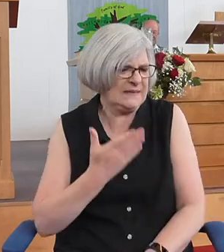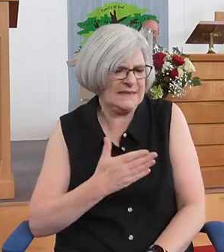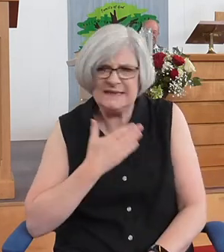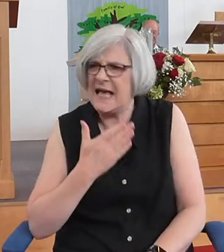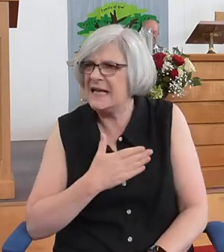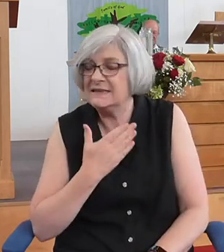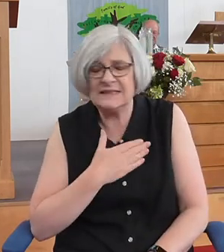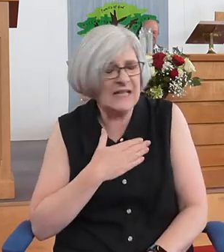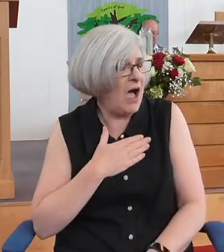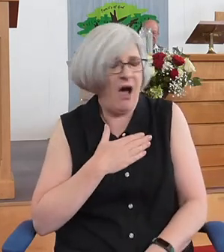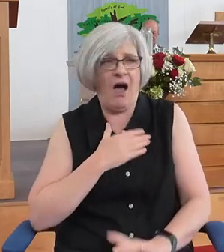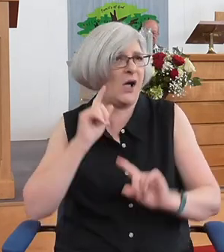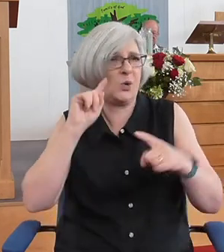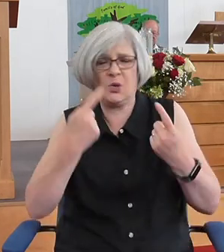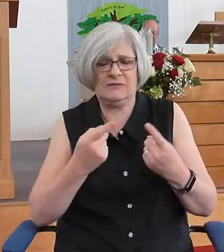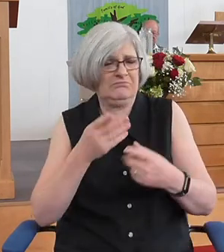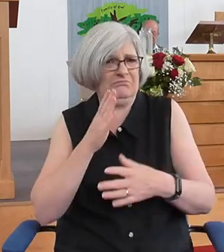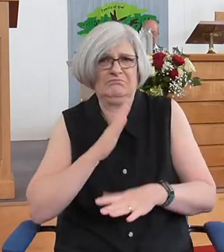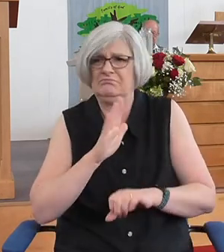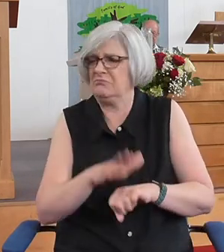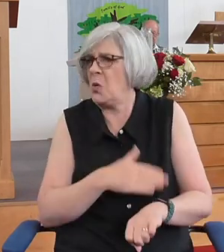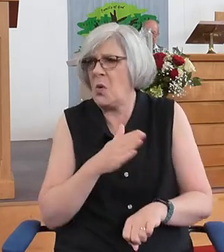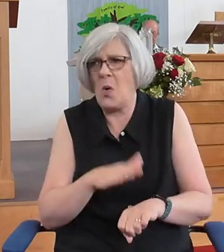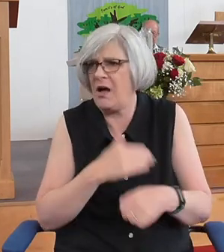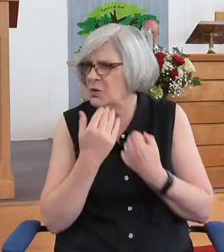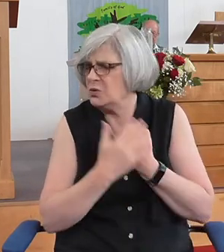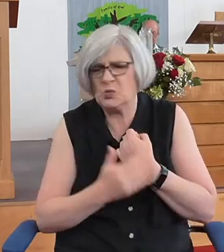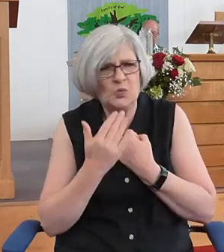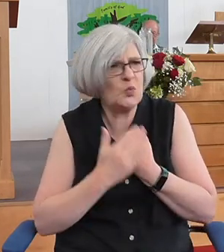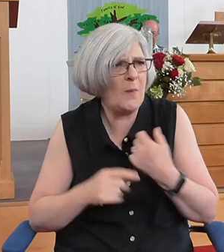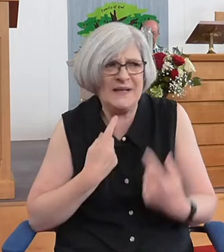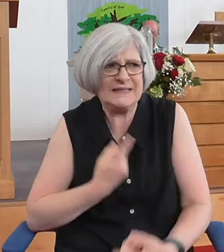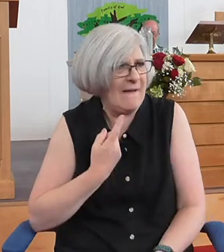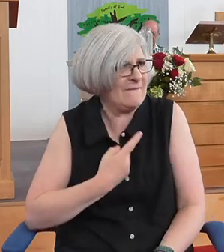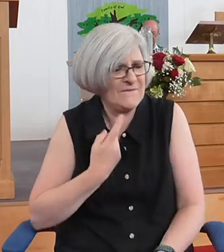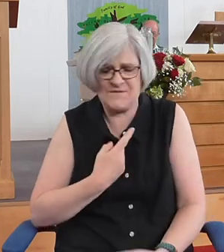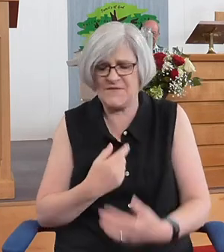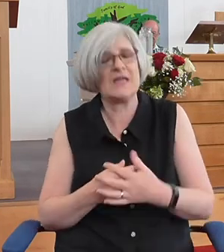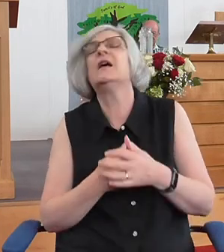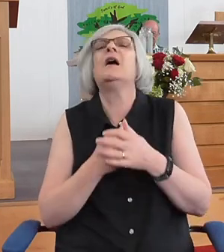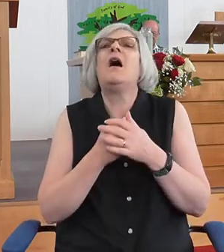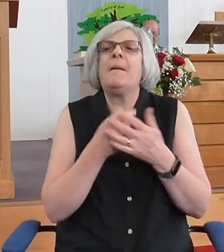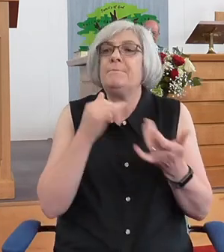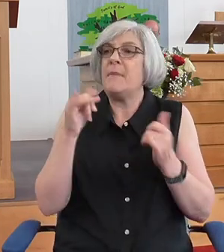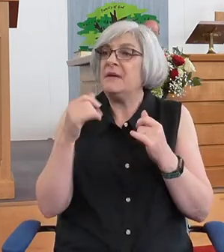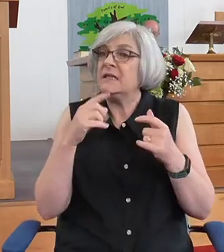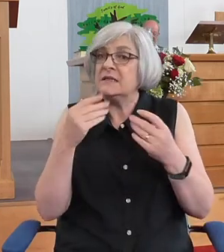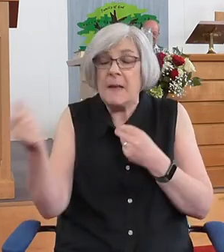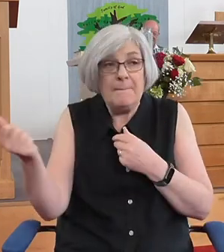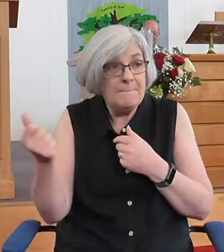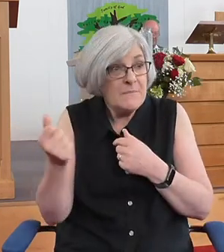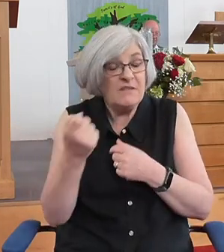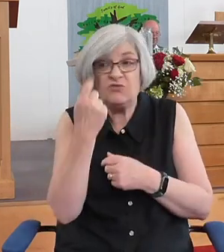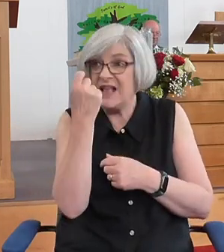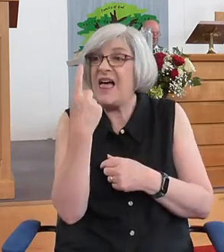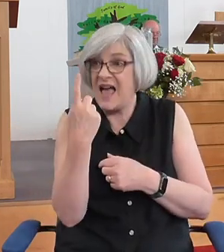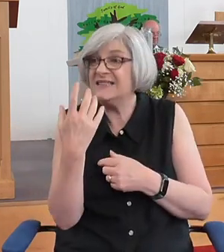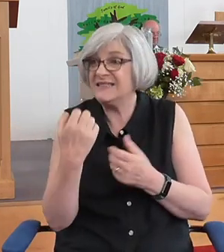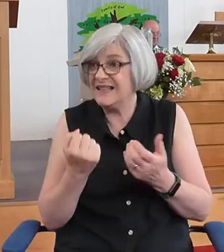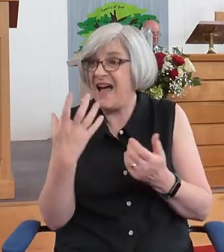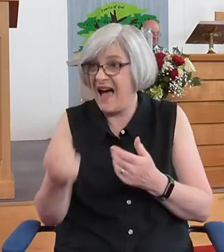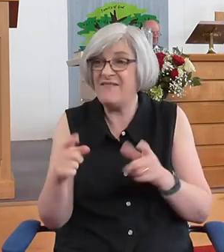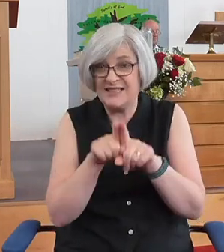beyond myself, just couldn't think how could life go without my pet. And maybe some of you who have had pets have had that